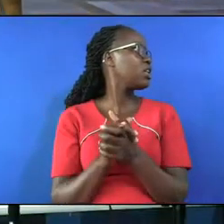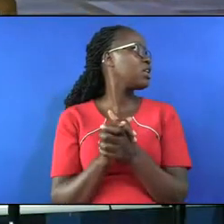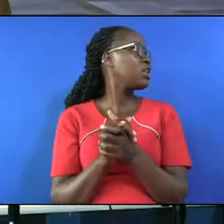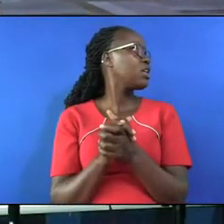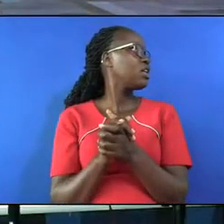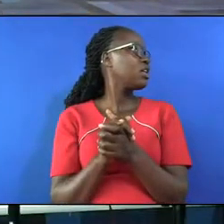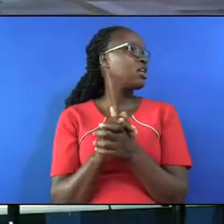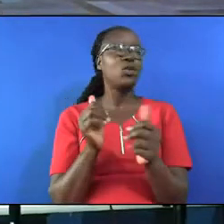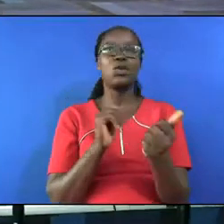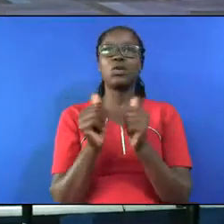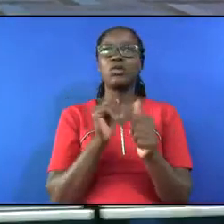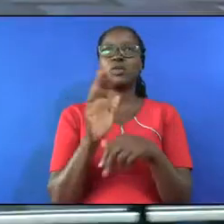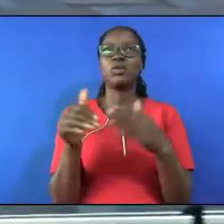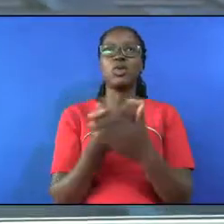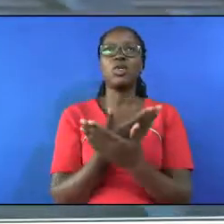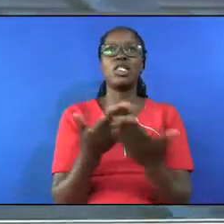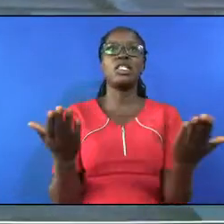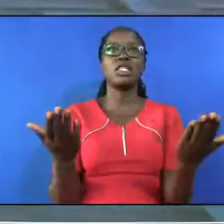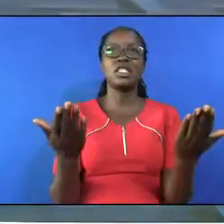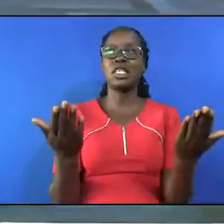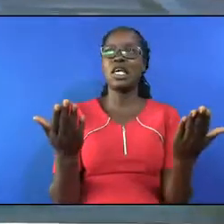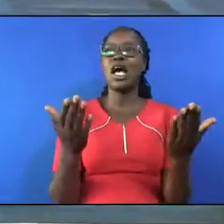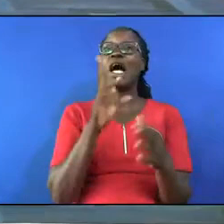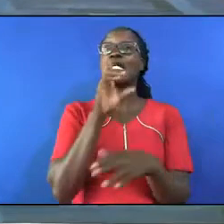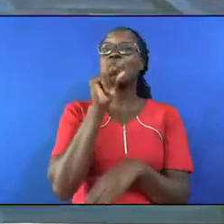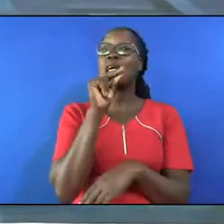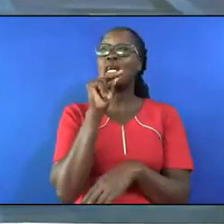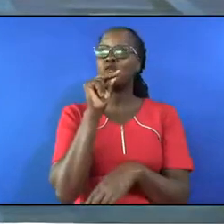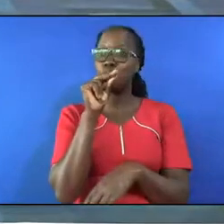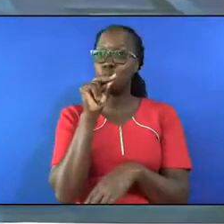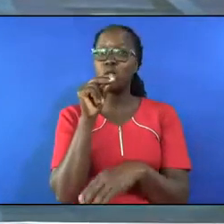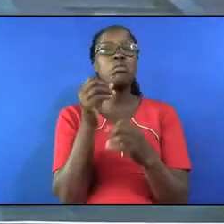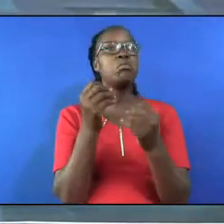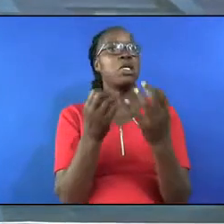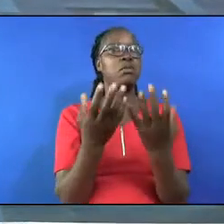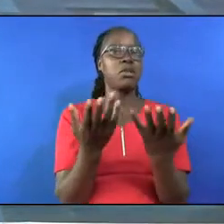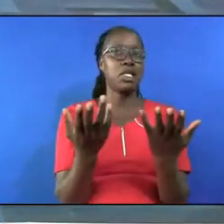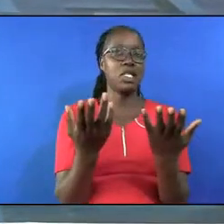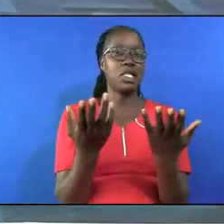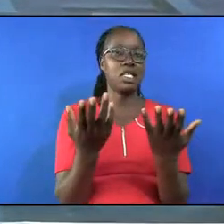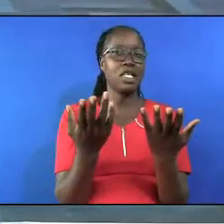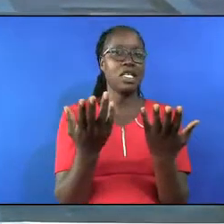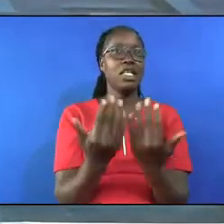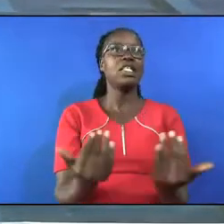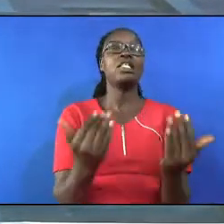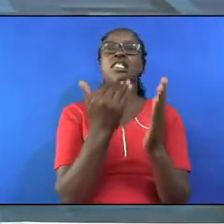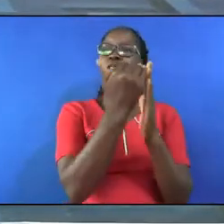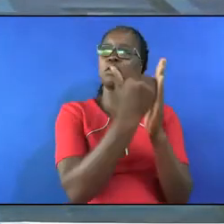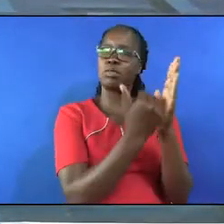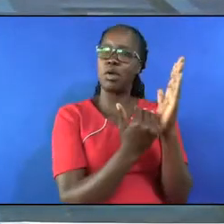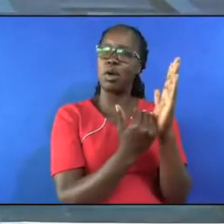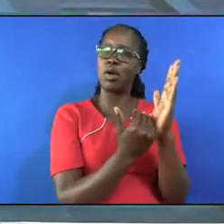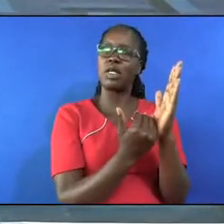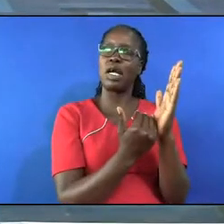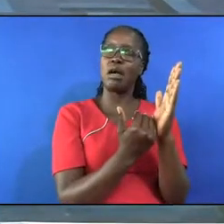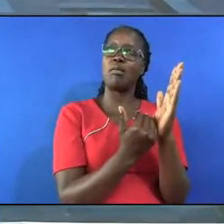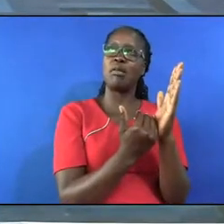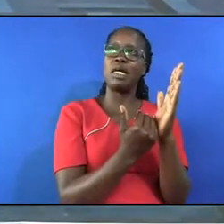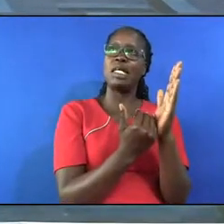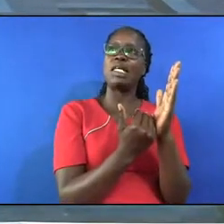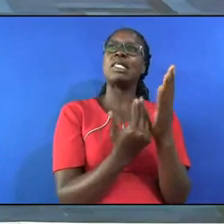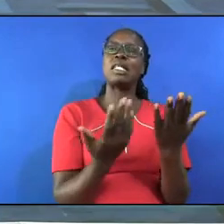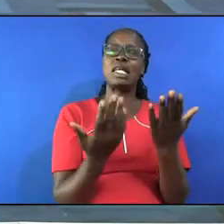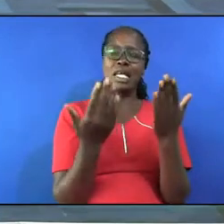Amazon, we are competing with all these things and all these cartoons and all these, you know, these children programs that have so taken our